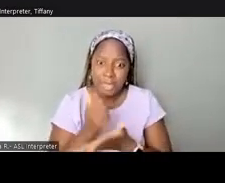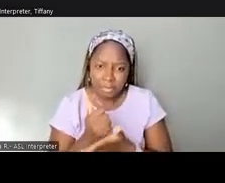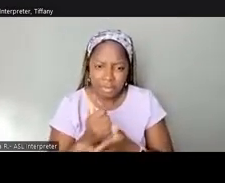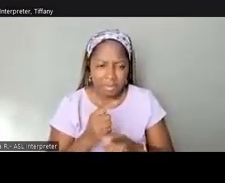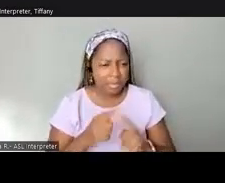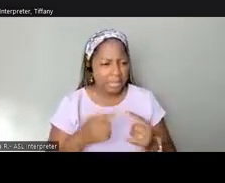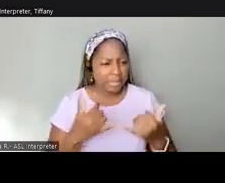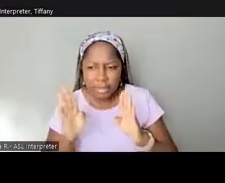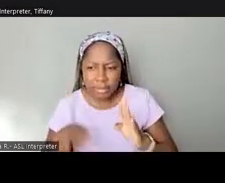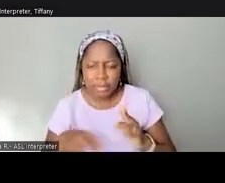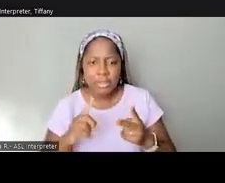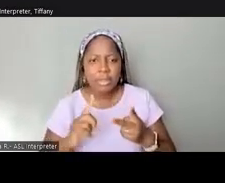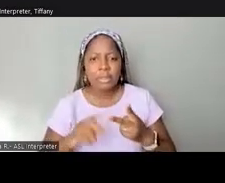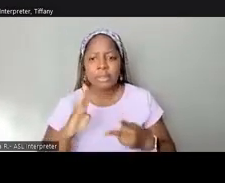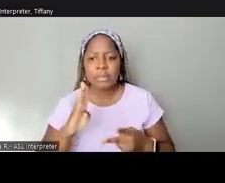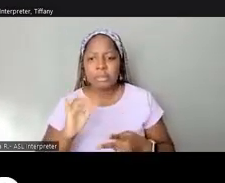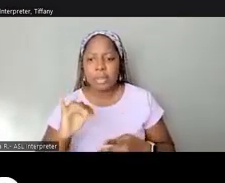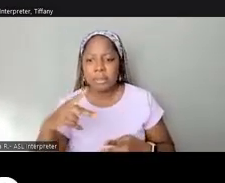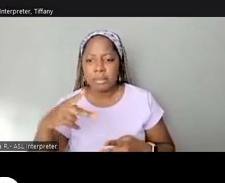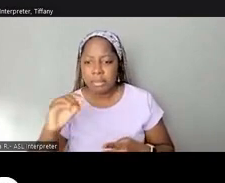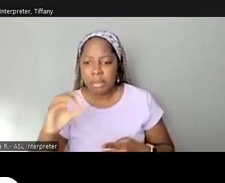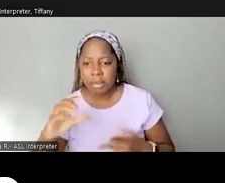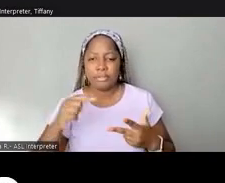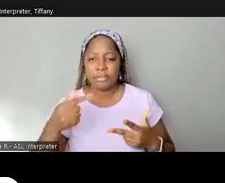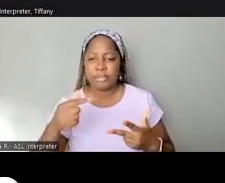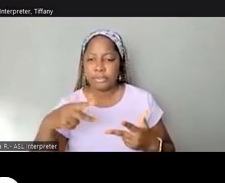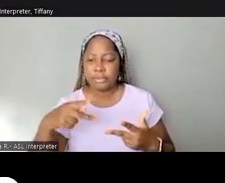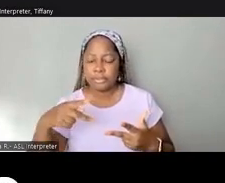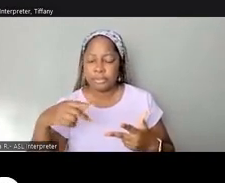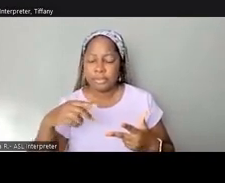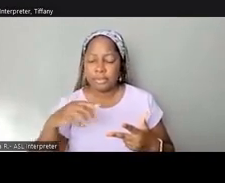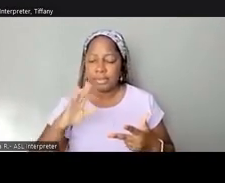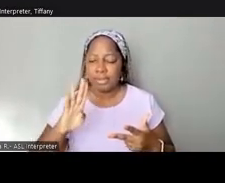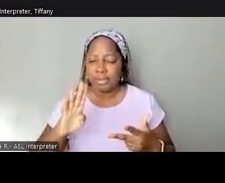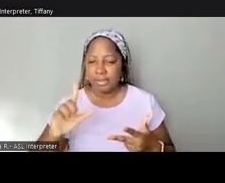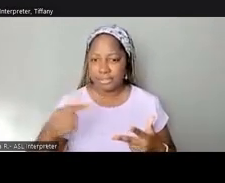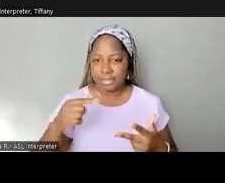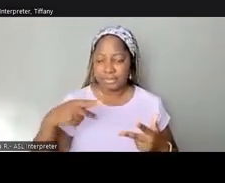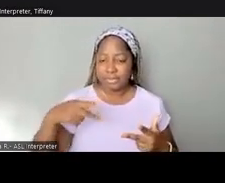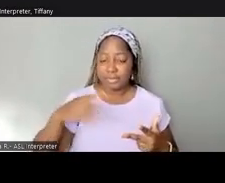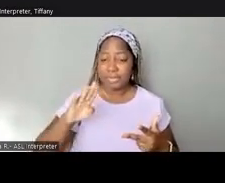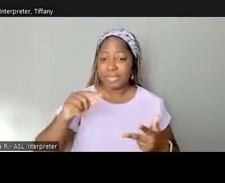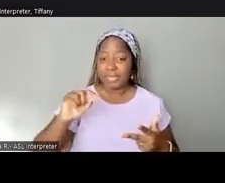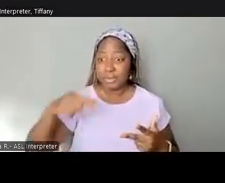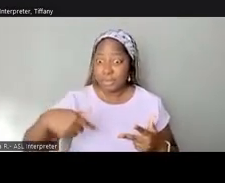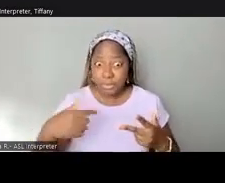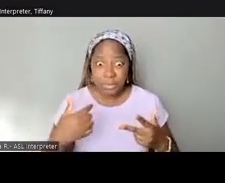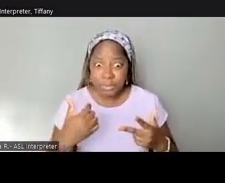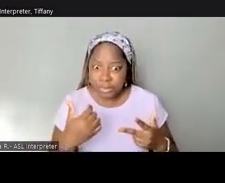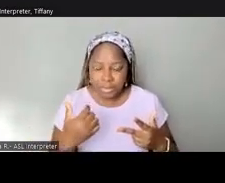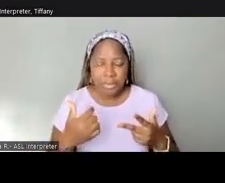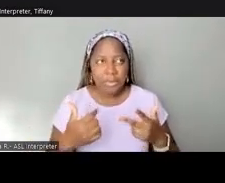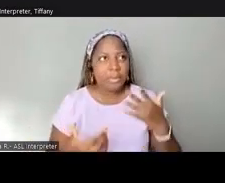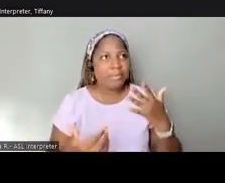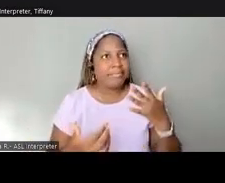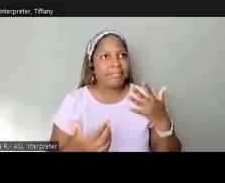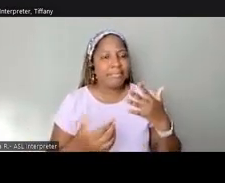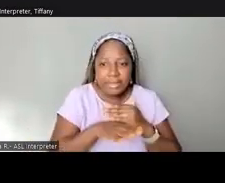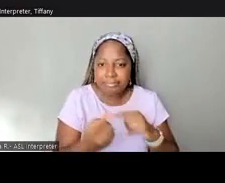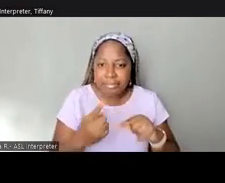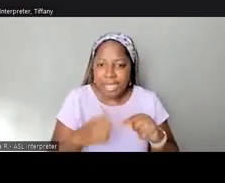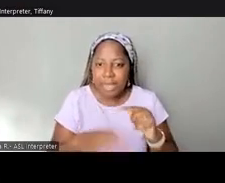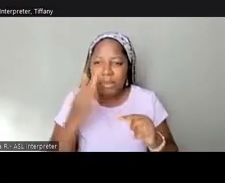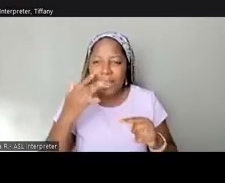our BIPOC, LGBT young adults and young youth with, maybe aging out of the system, maybe having some criminal